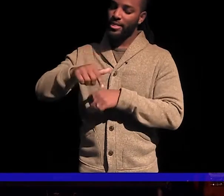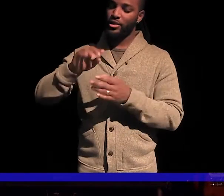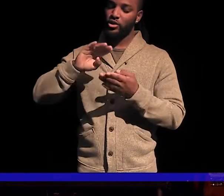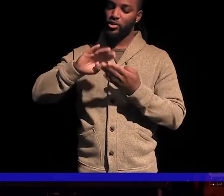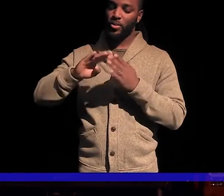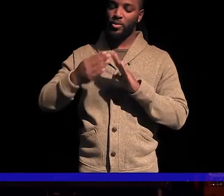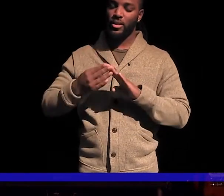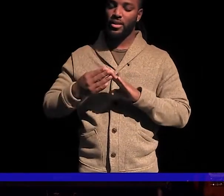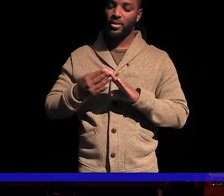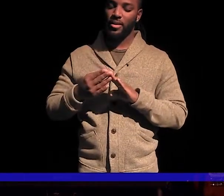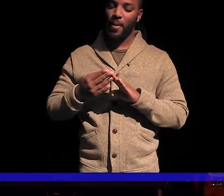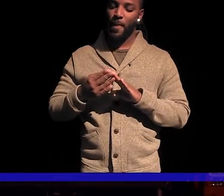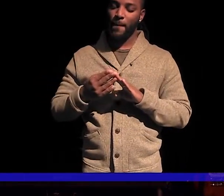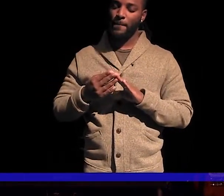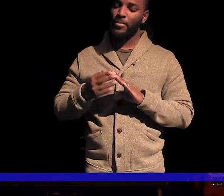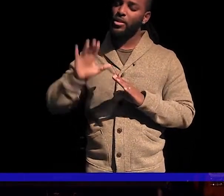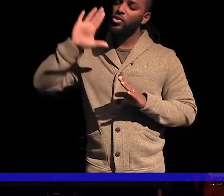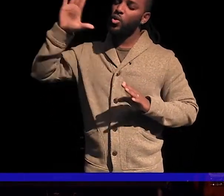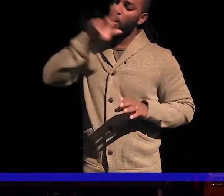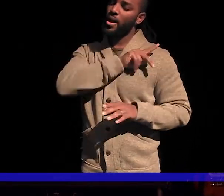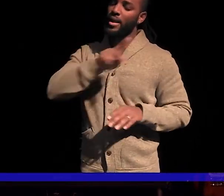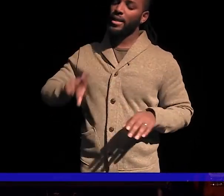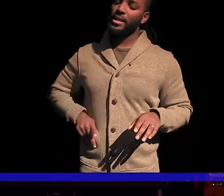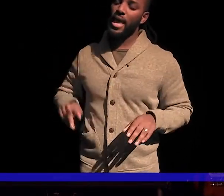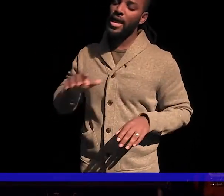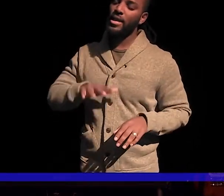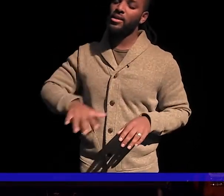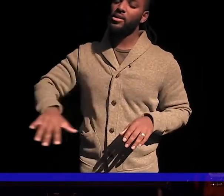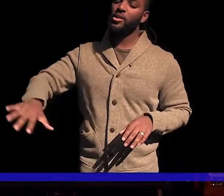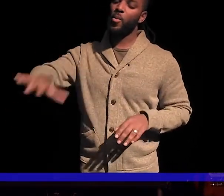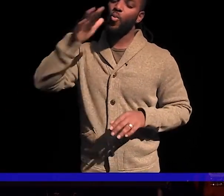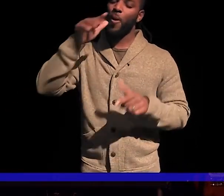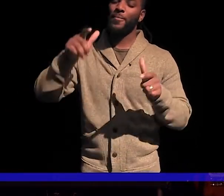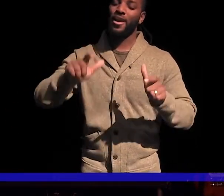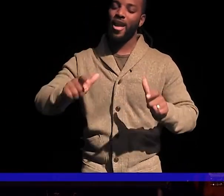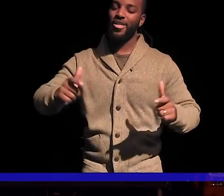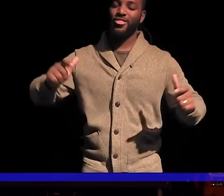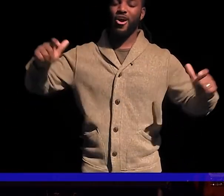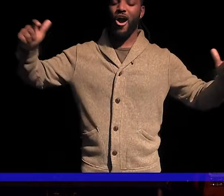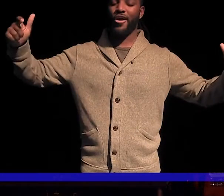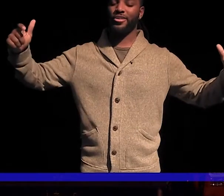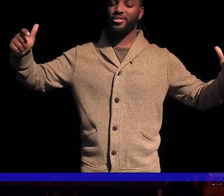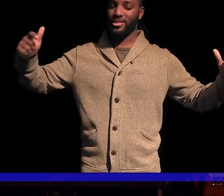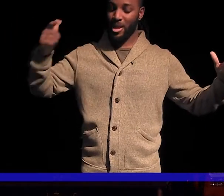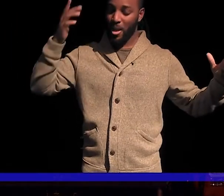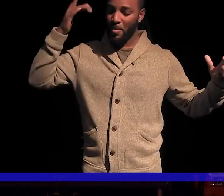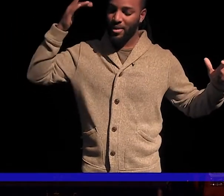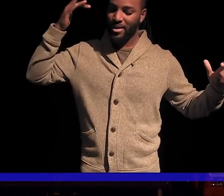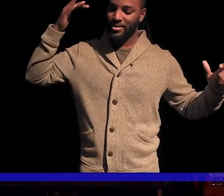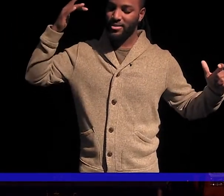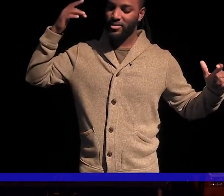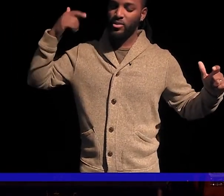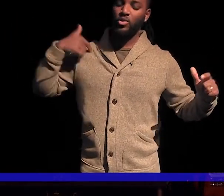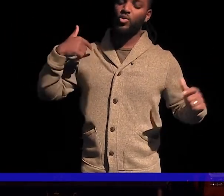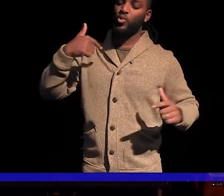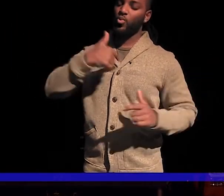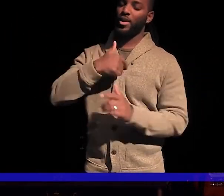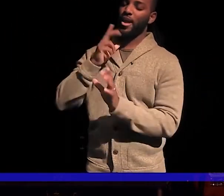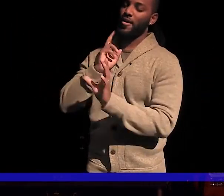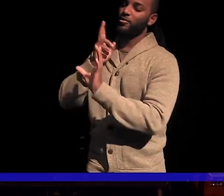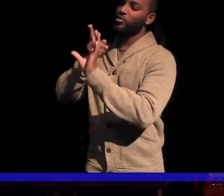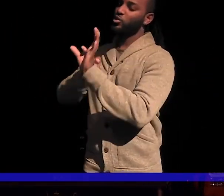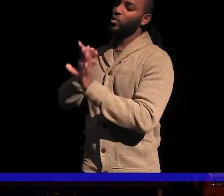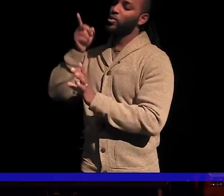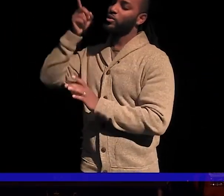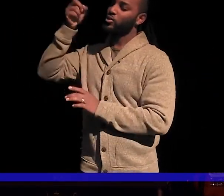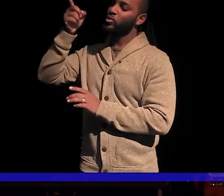that your kingdom, Lord, would be enlarged because we have joined you